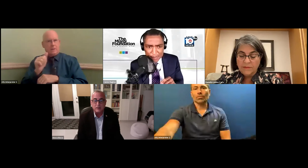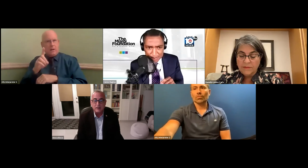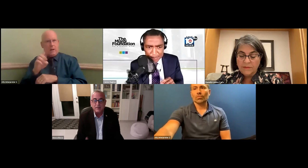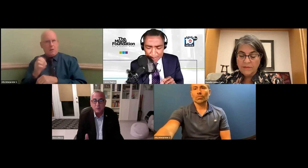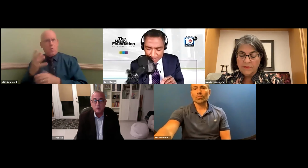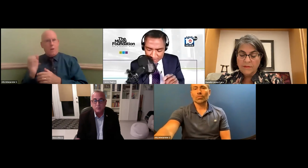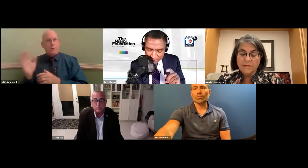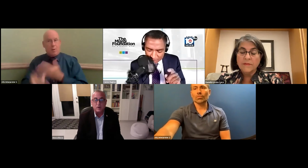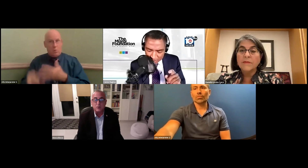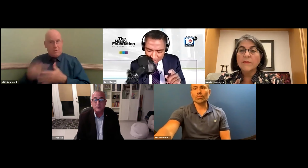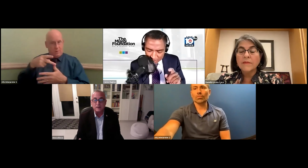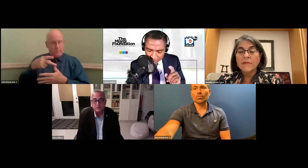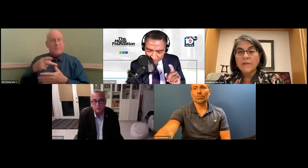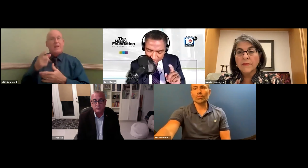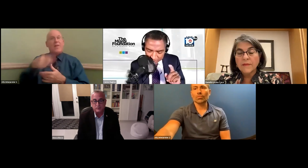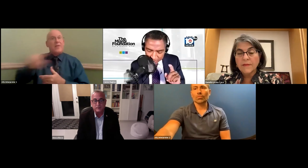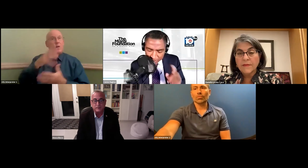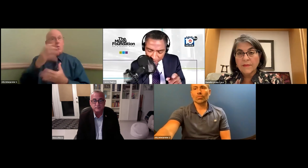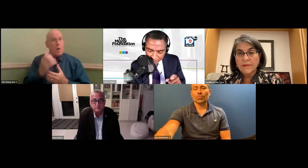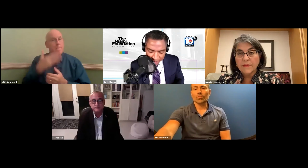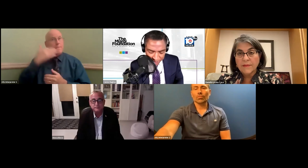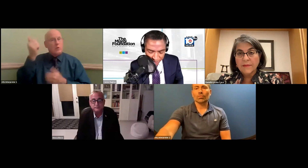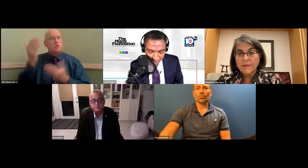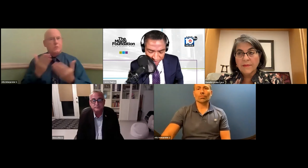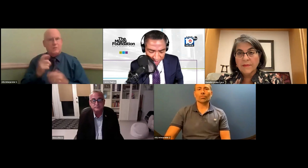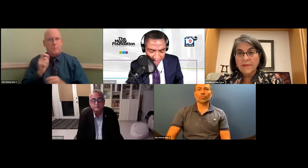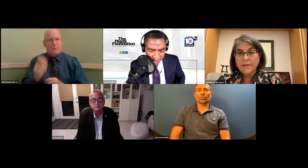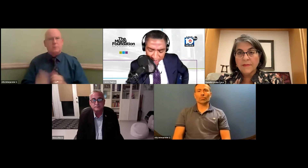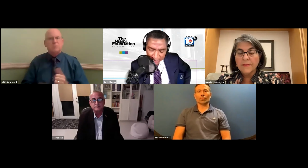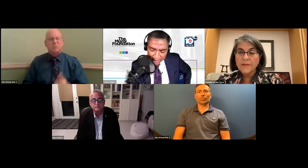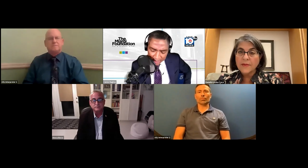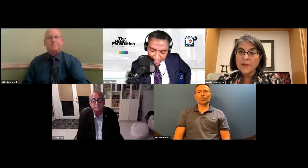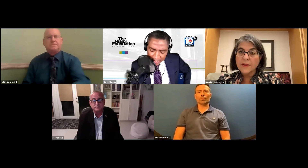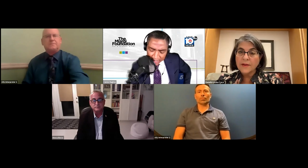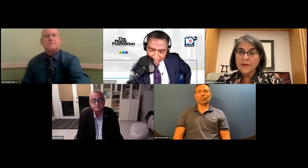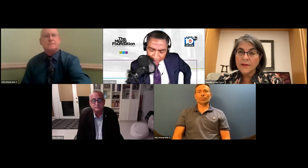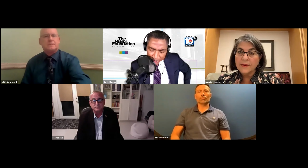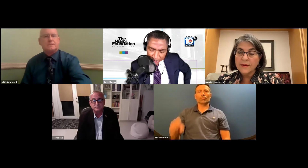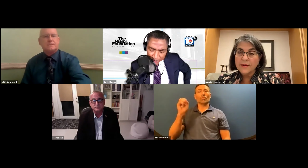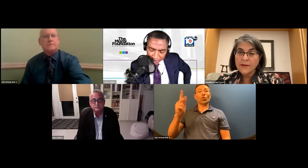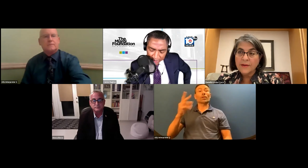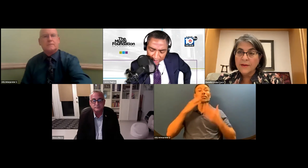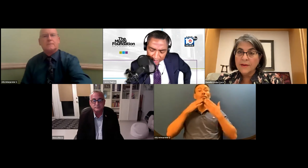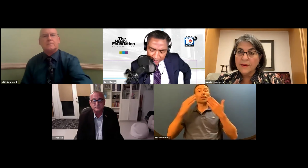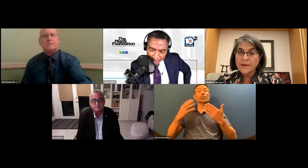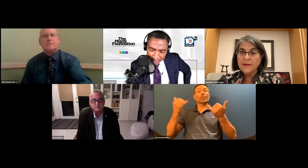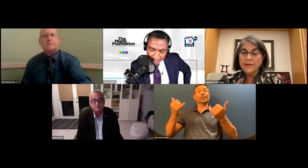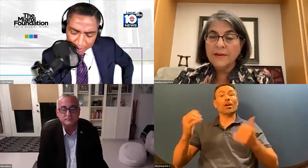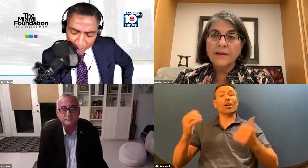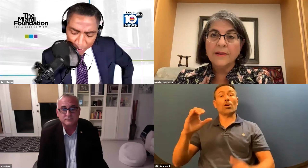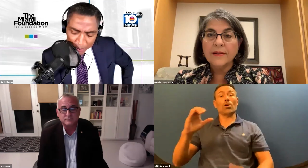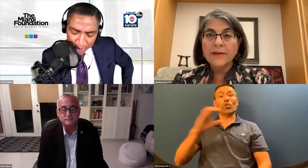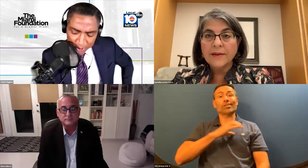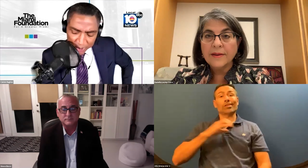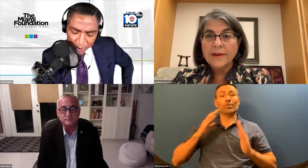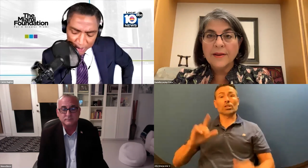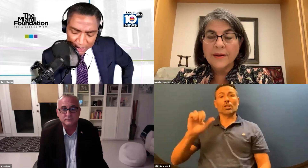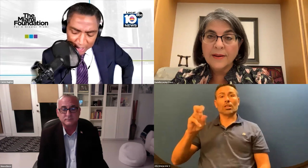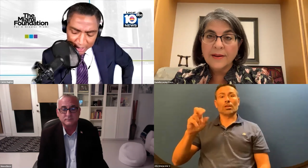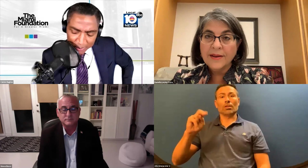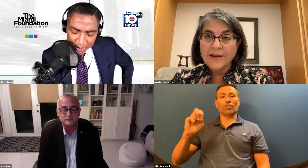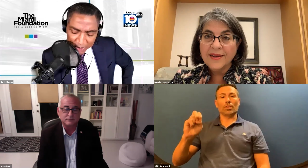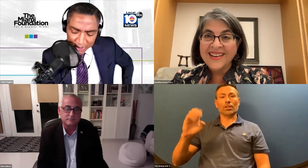priority, and they want their priority in services. Okay, Commissioner Bovo, thank you. And Commissioner Levine Cava, wrong person,